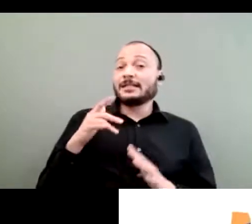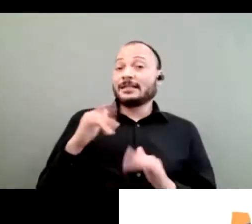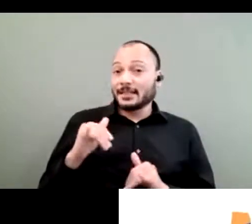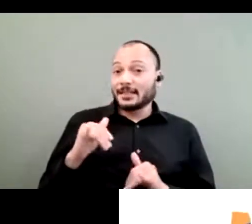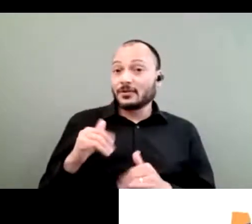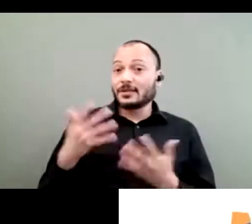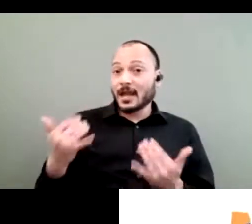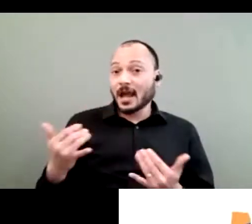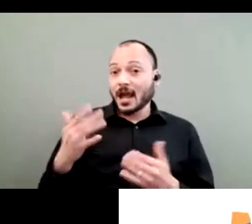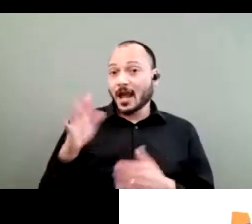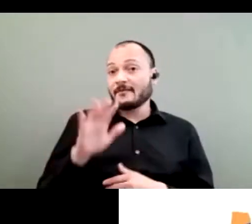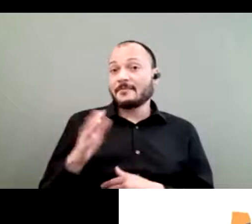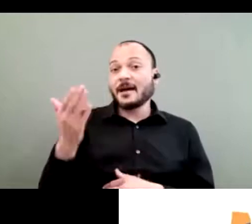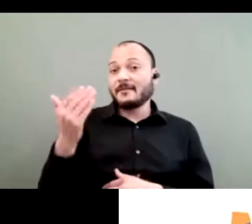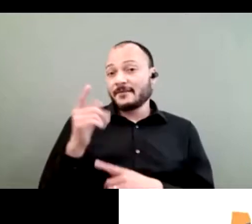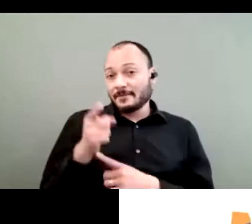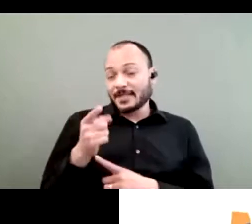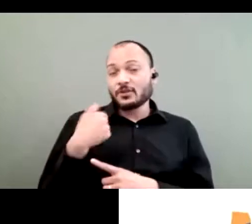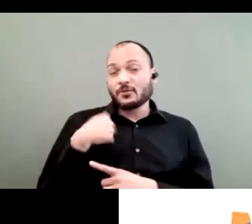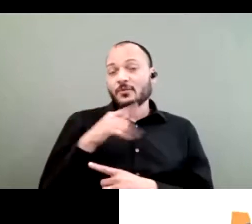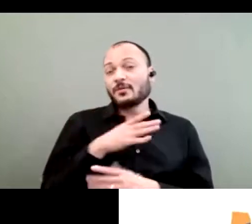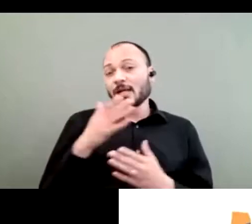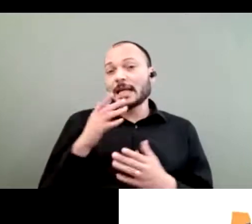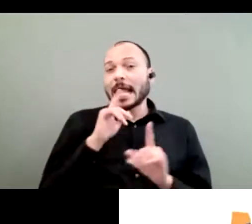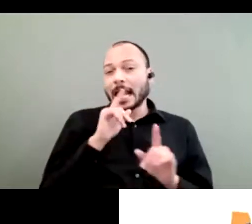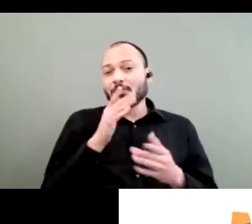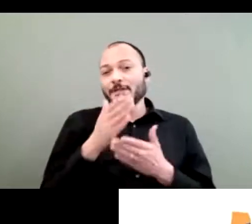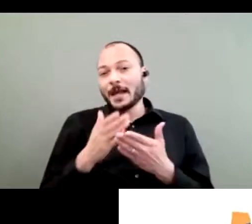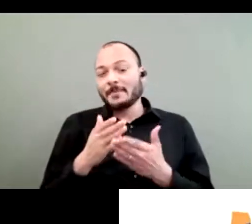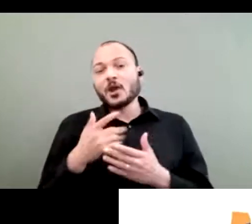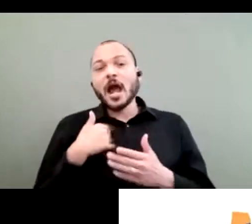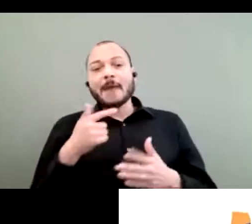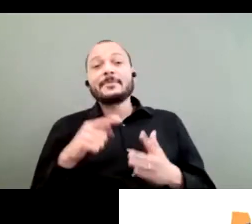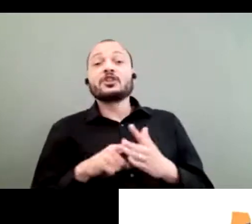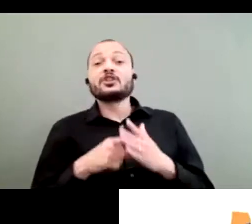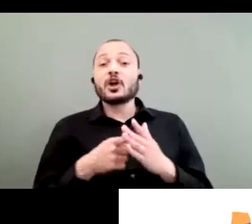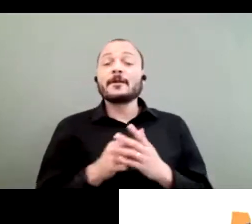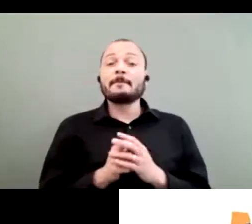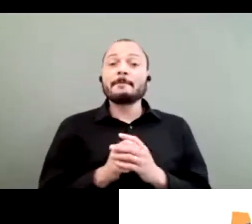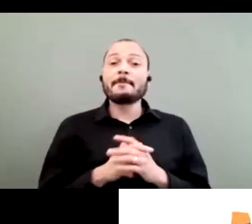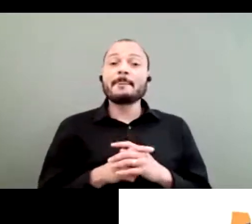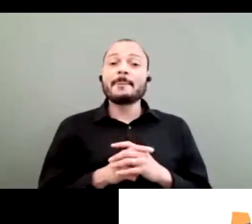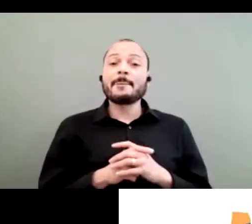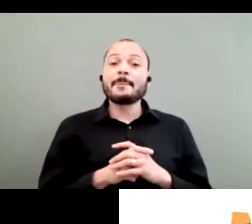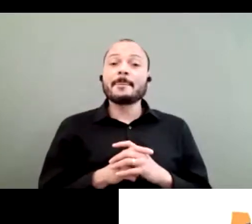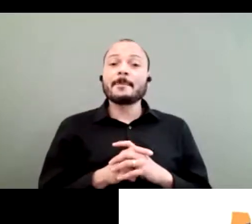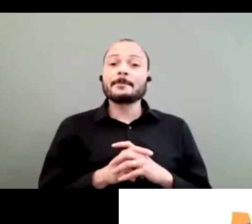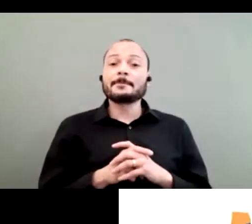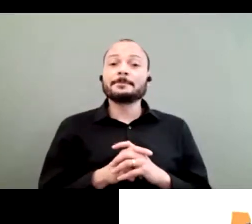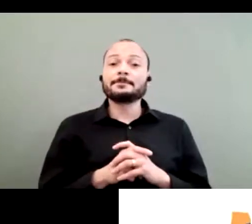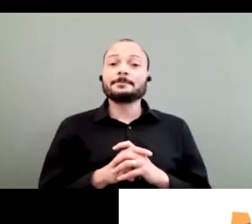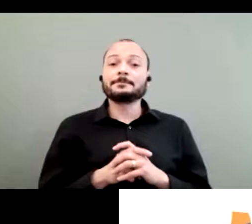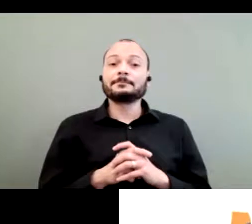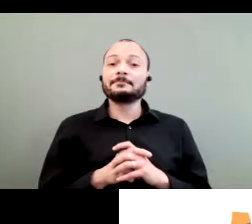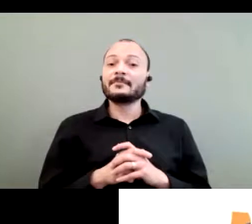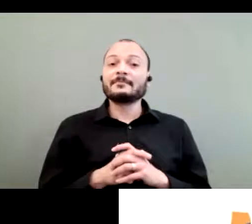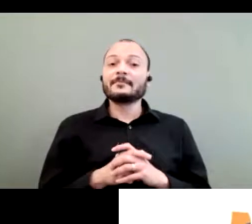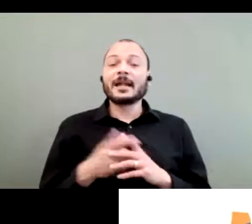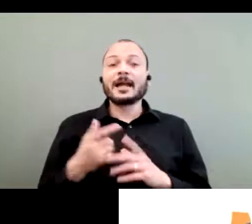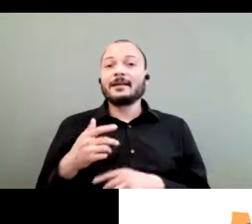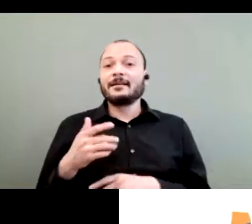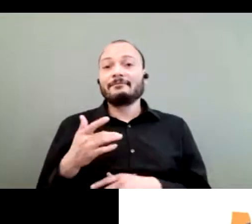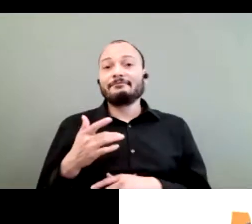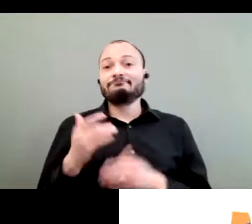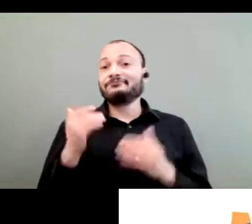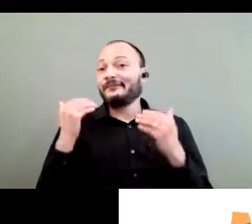about 15 minutes, and so we want to get to some of them. So I will just start and feel free. I mean, some of them, maybe I'll